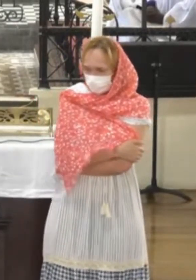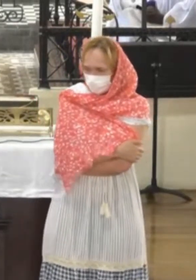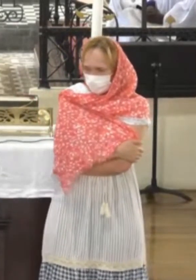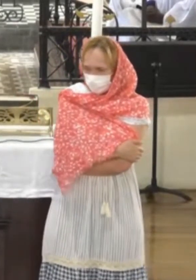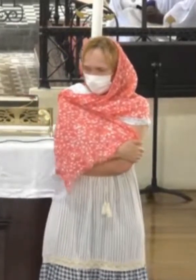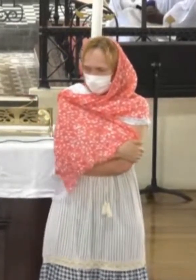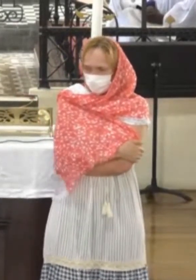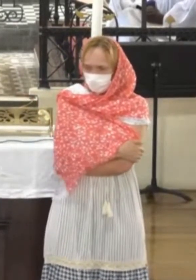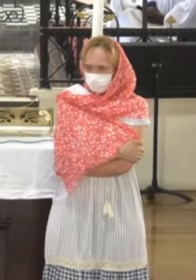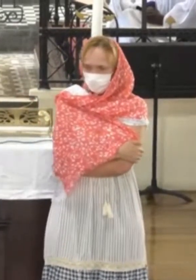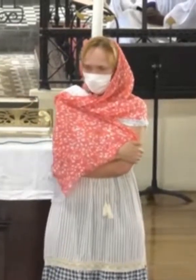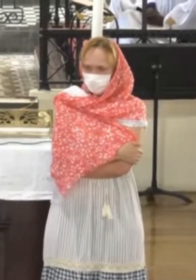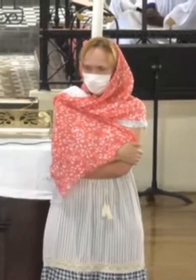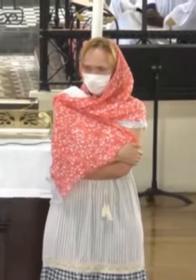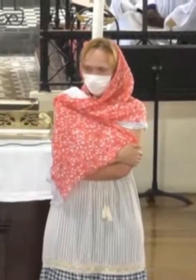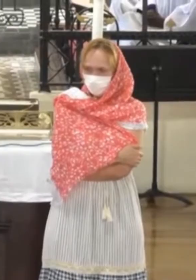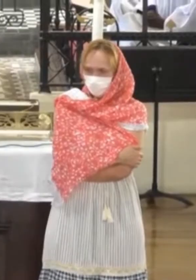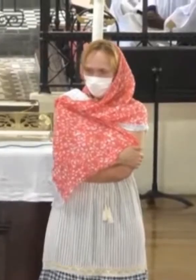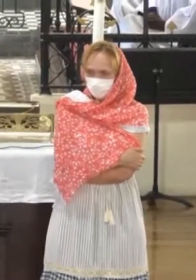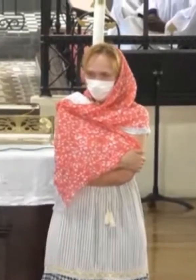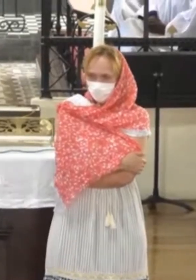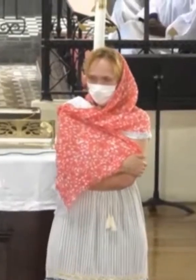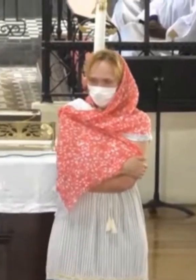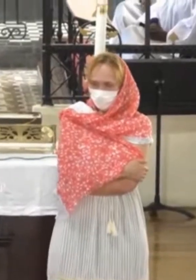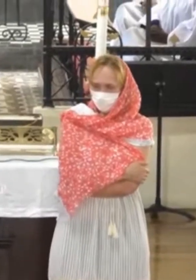them in the hidden places of their spirit.